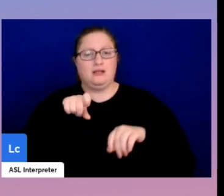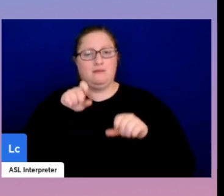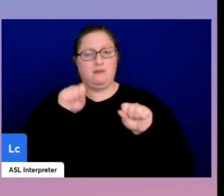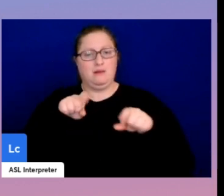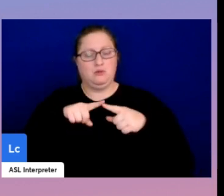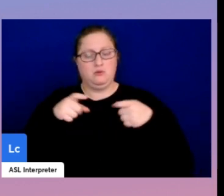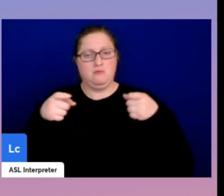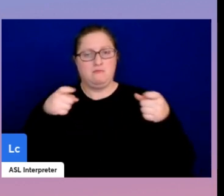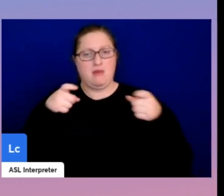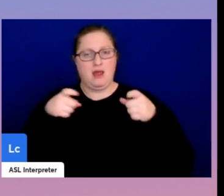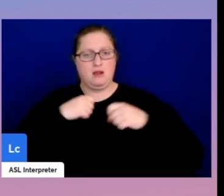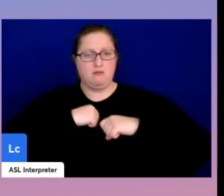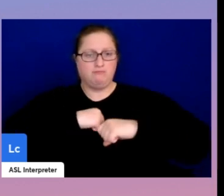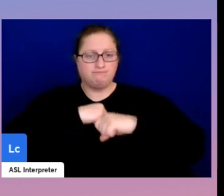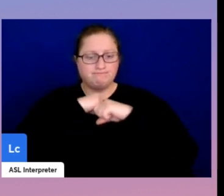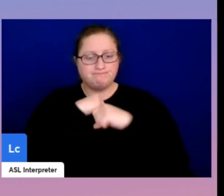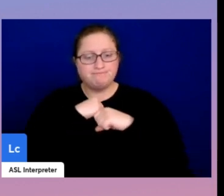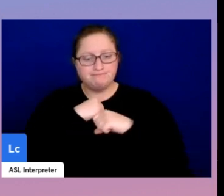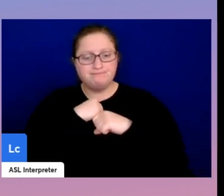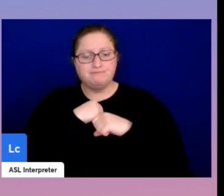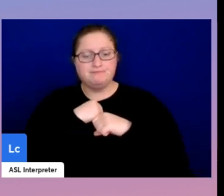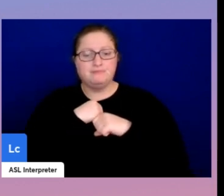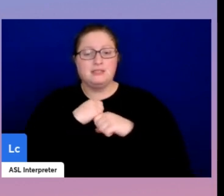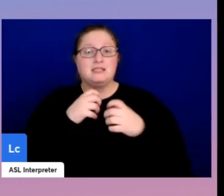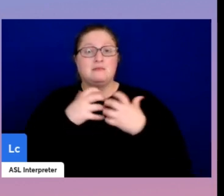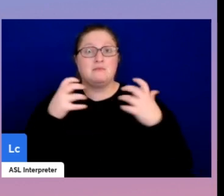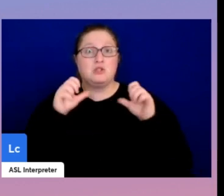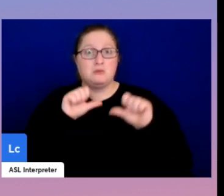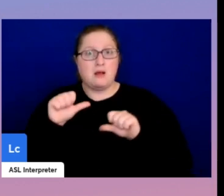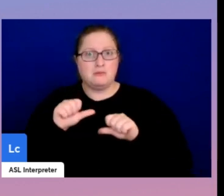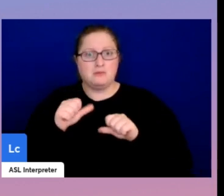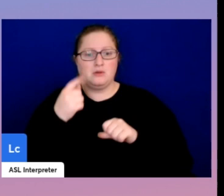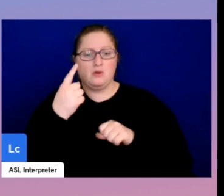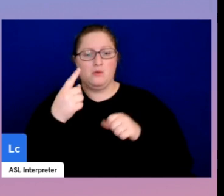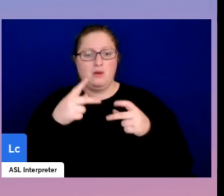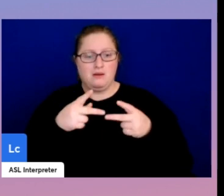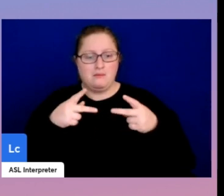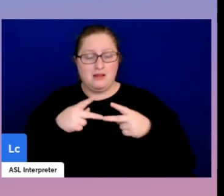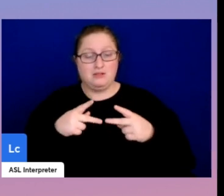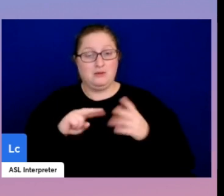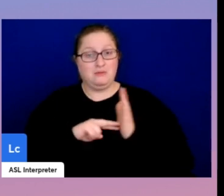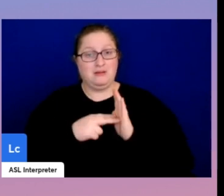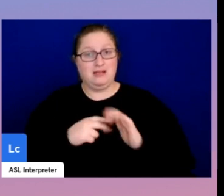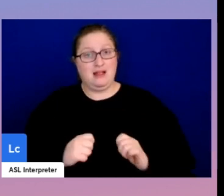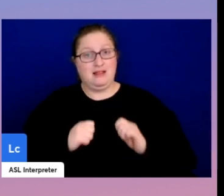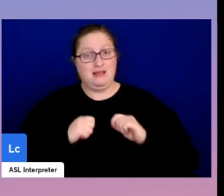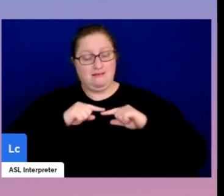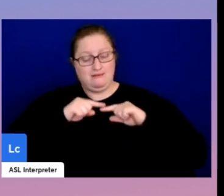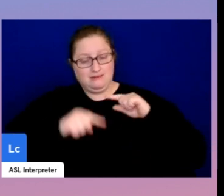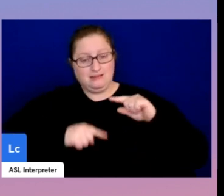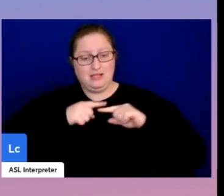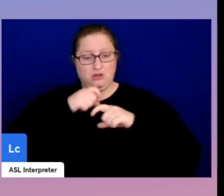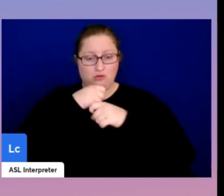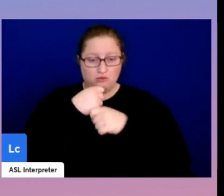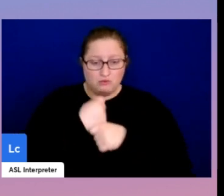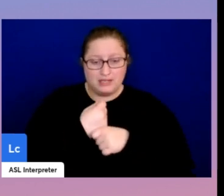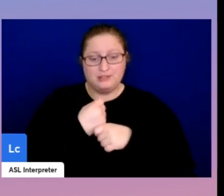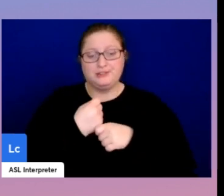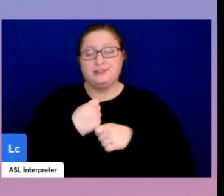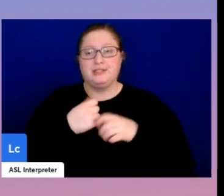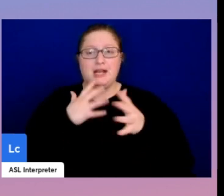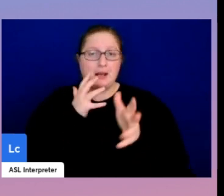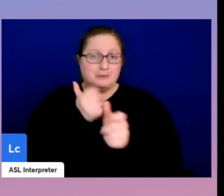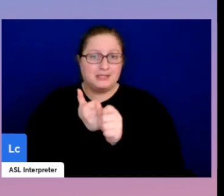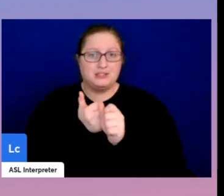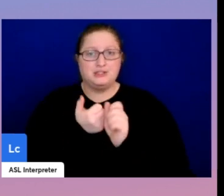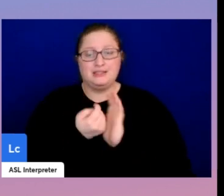securely and as much as possible centrally, so that their life cycle like creation, updation, deletion, etc. can